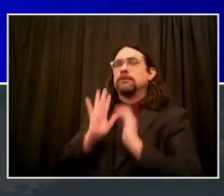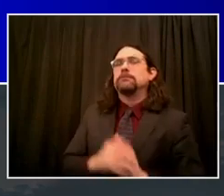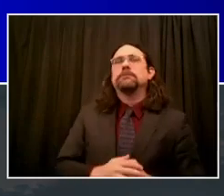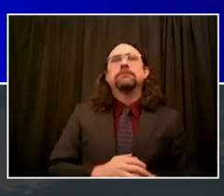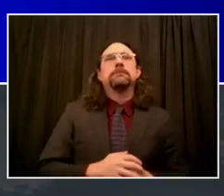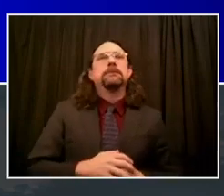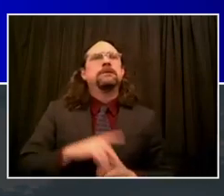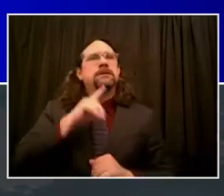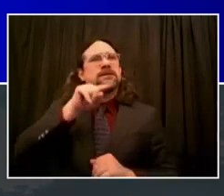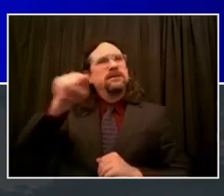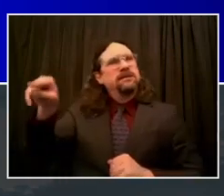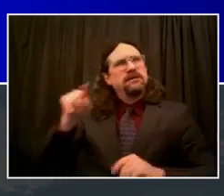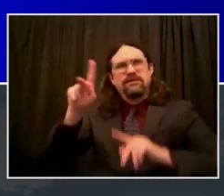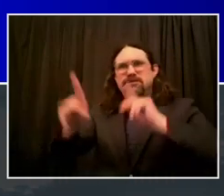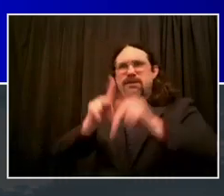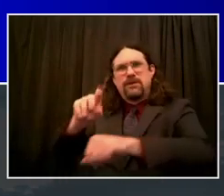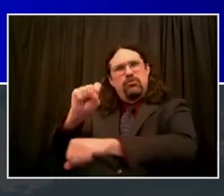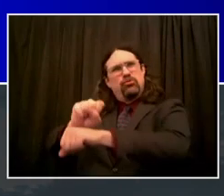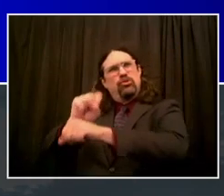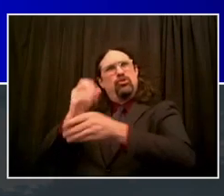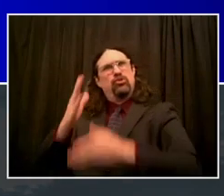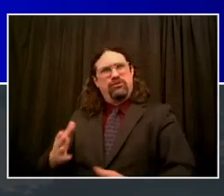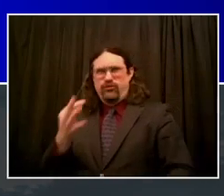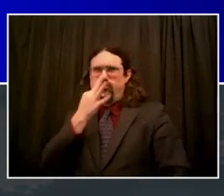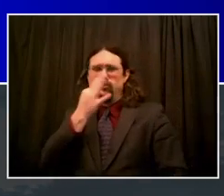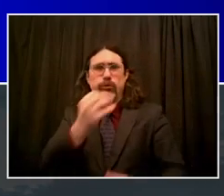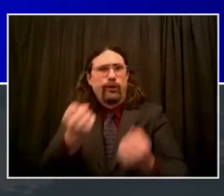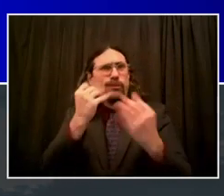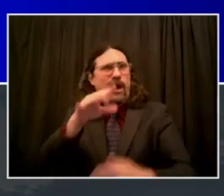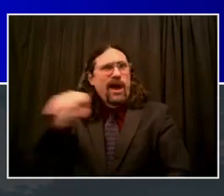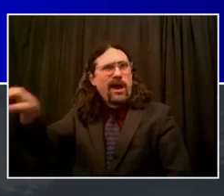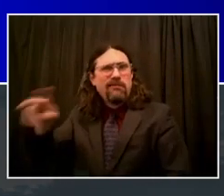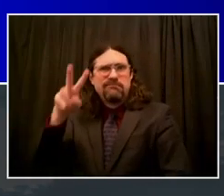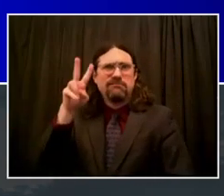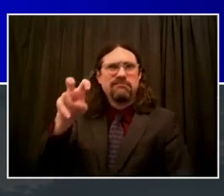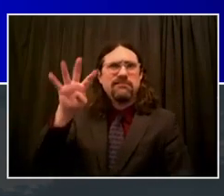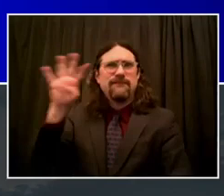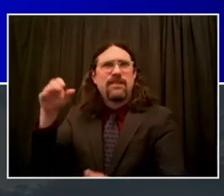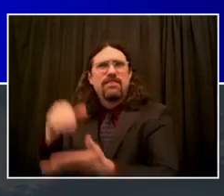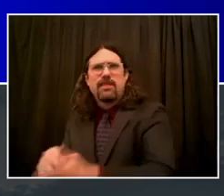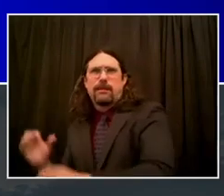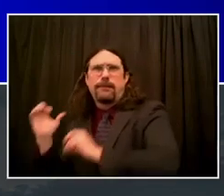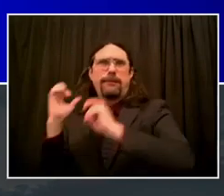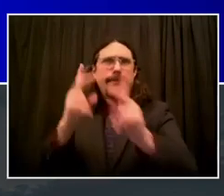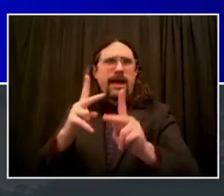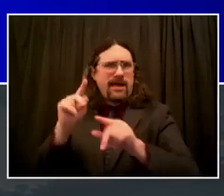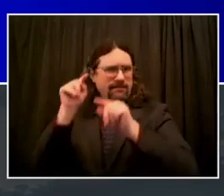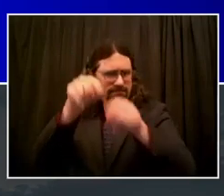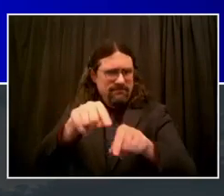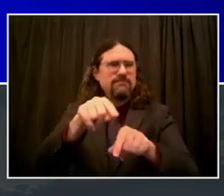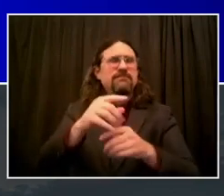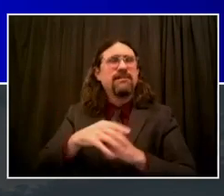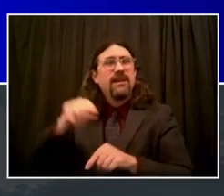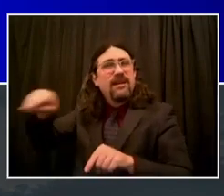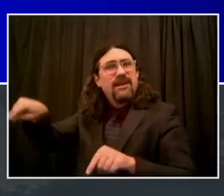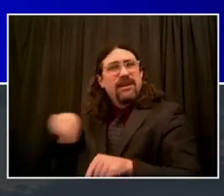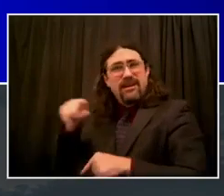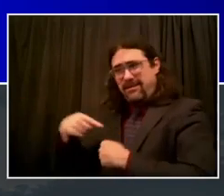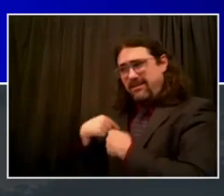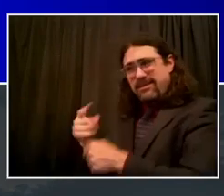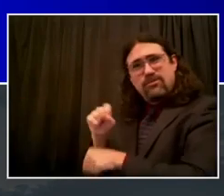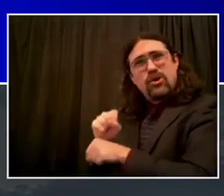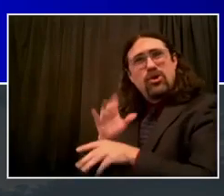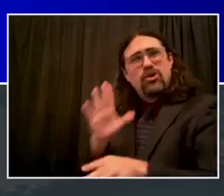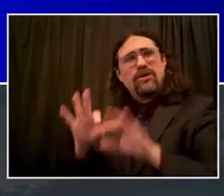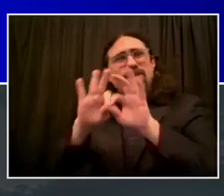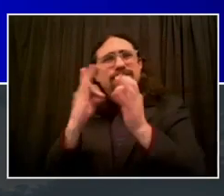have really been hurt in this crisis. So many working families are suffering. And they've lost loved ones in so many cases, or they've fought back